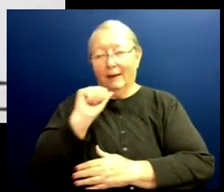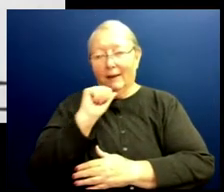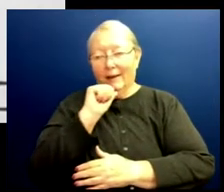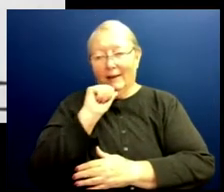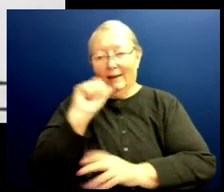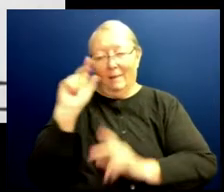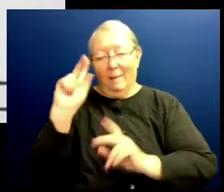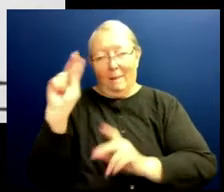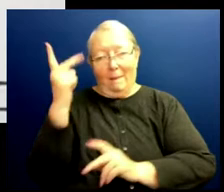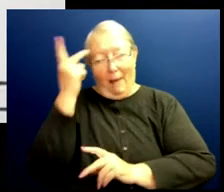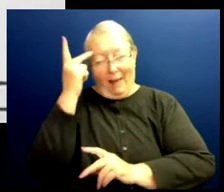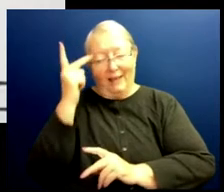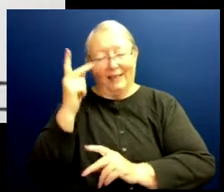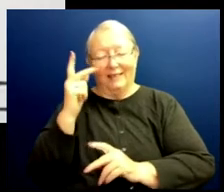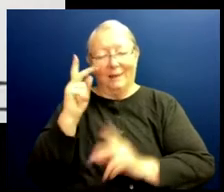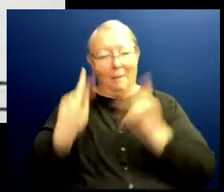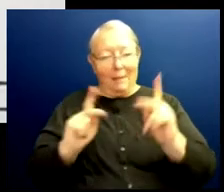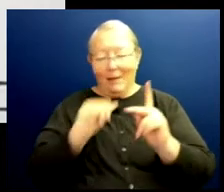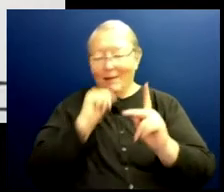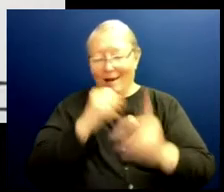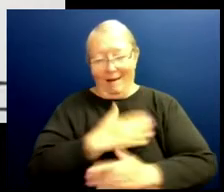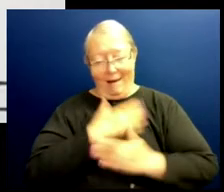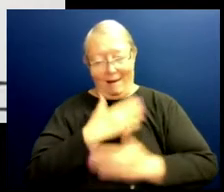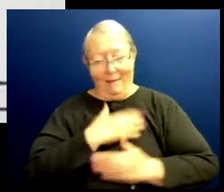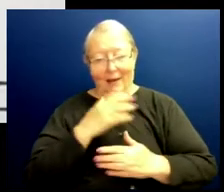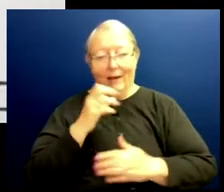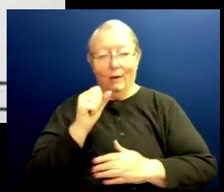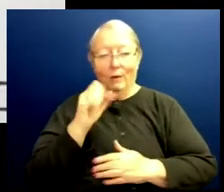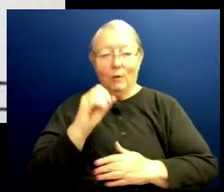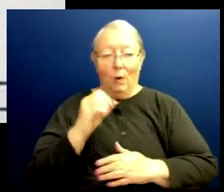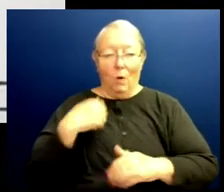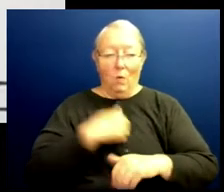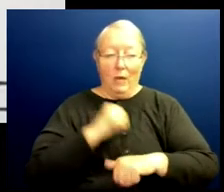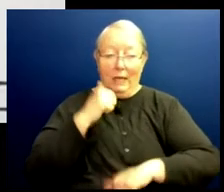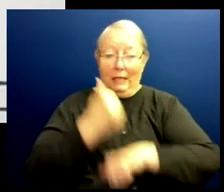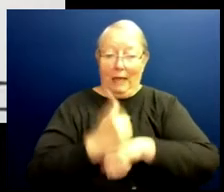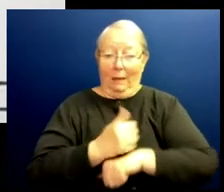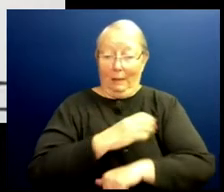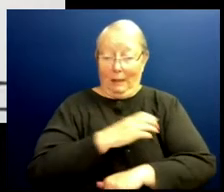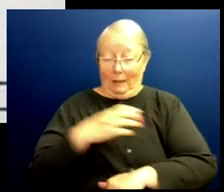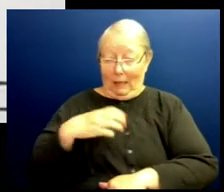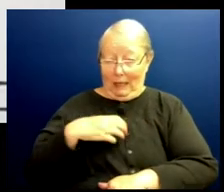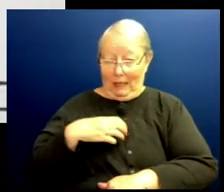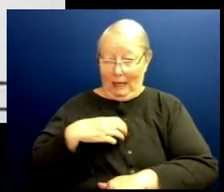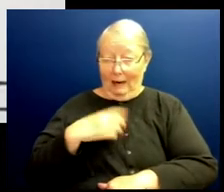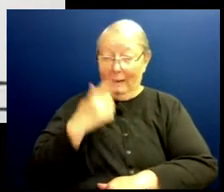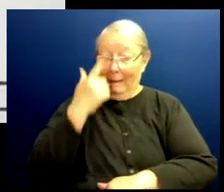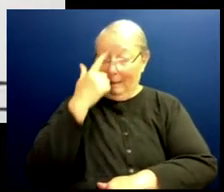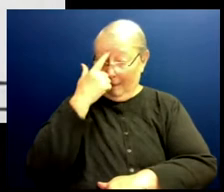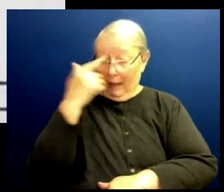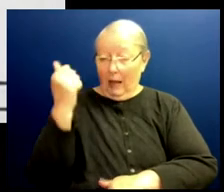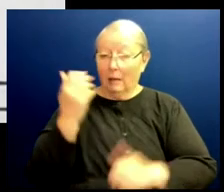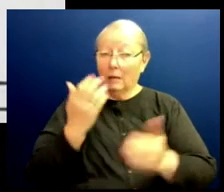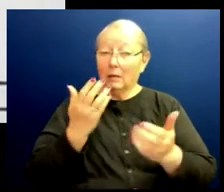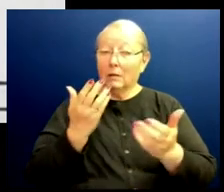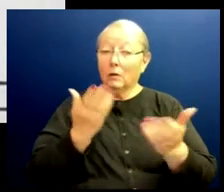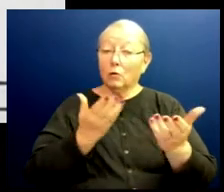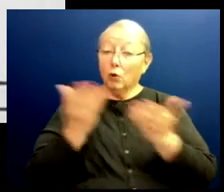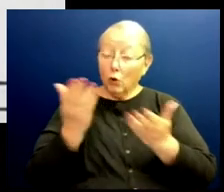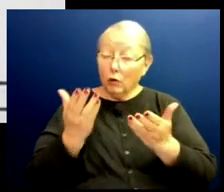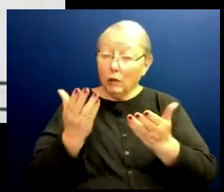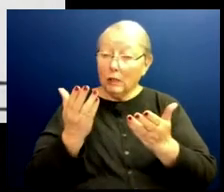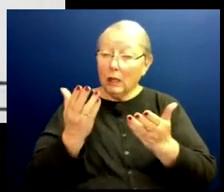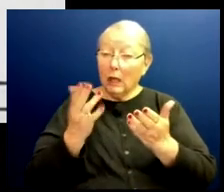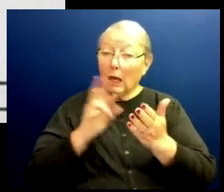we established that decided that, in fact, because servicing missions had always been planned to refurbish